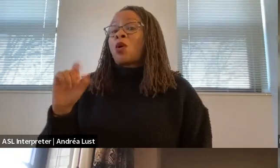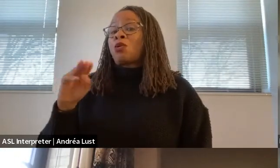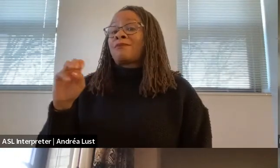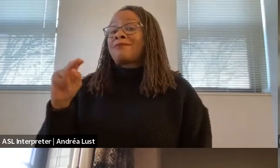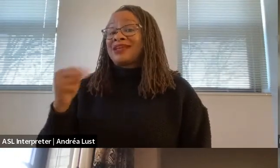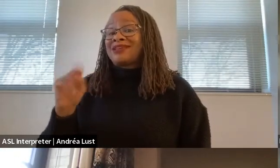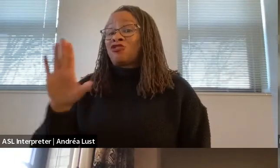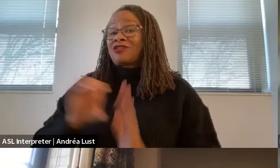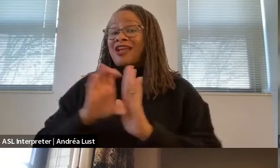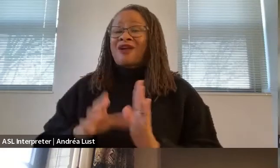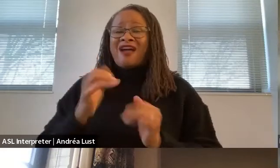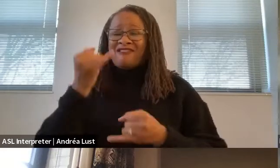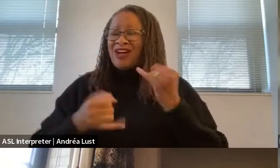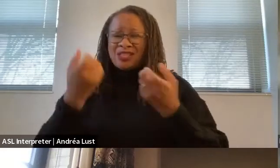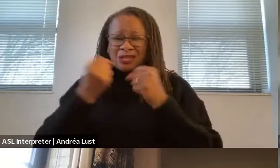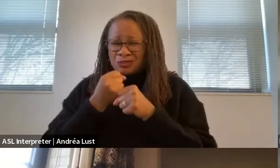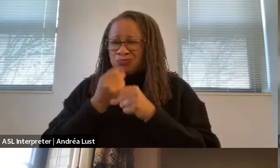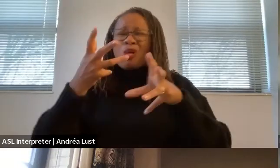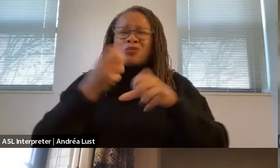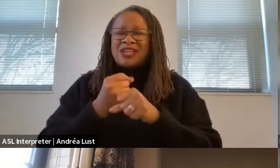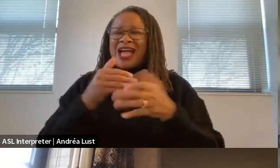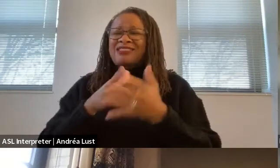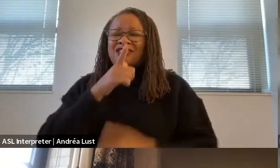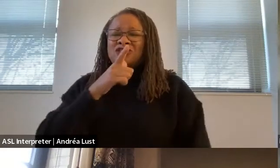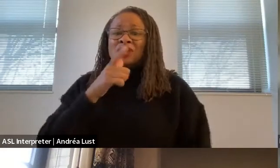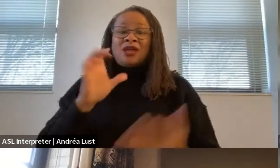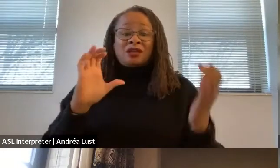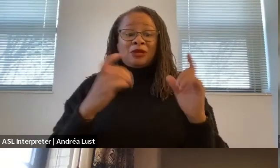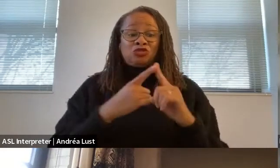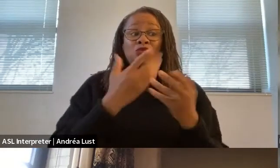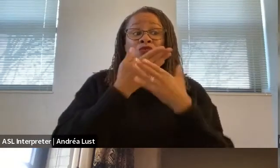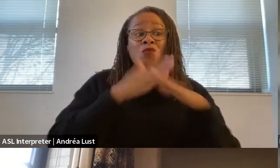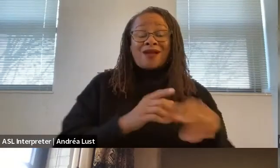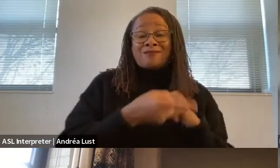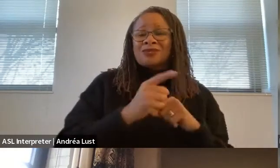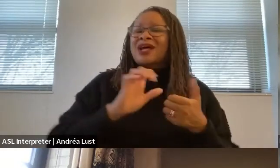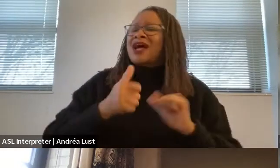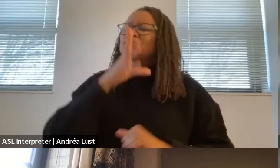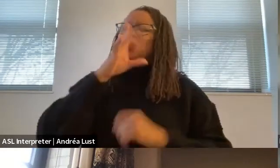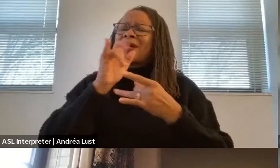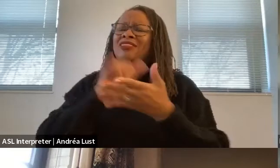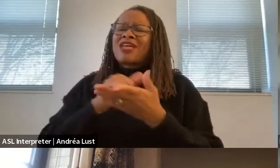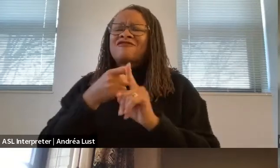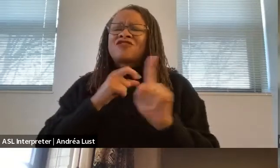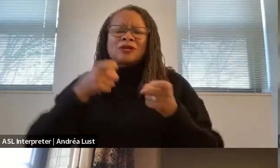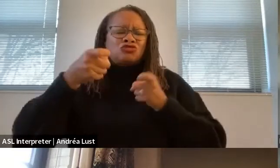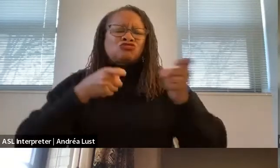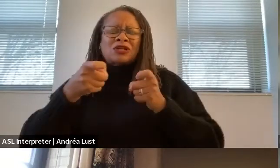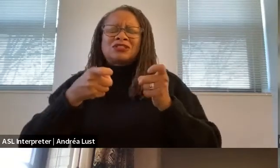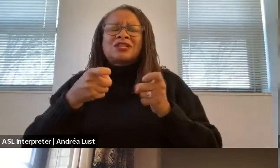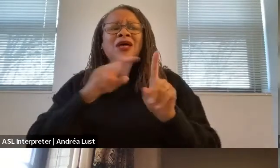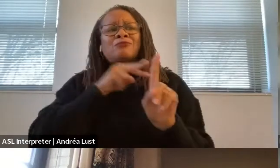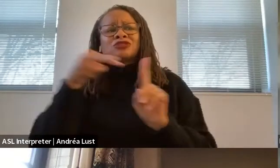explodes, right, at that lunch versus these quiet moments? How did you talk about that from a direction standpoint, from a